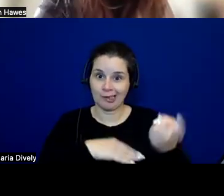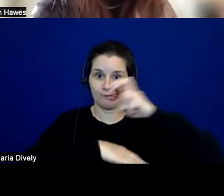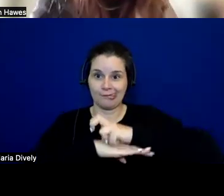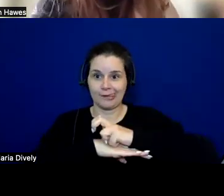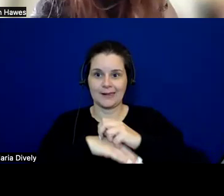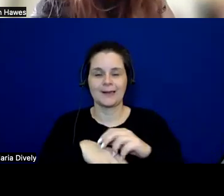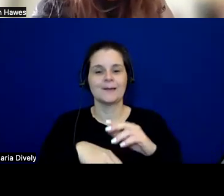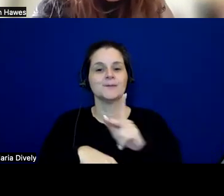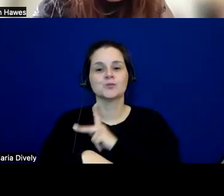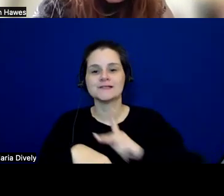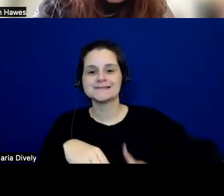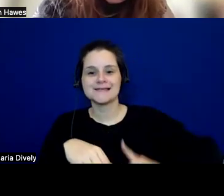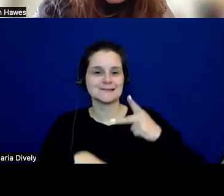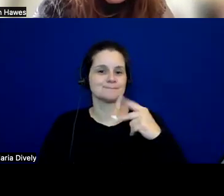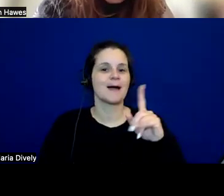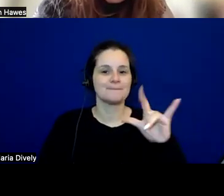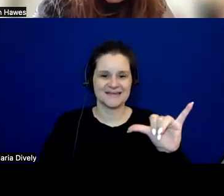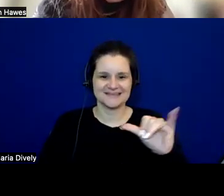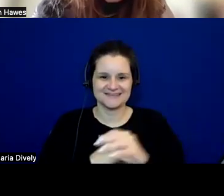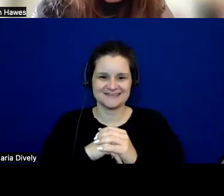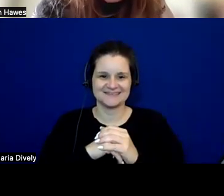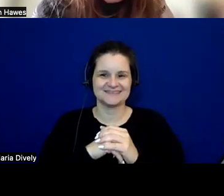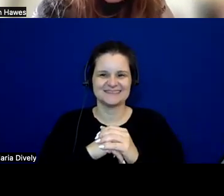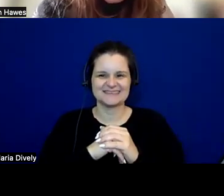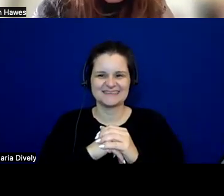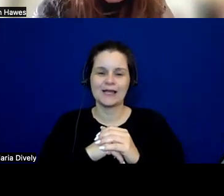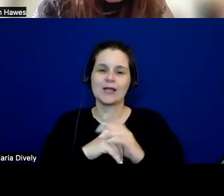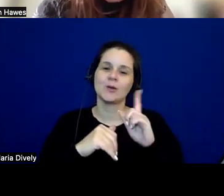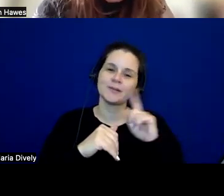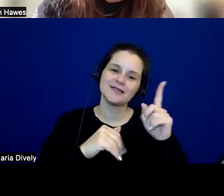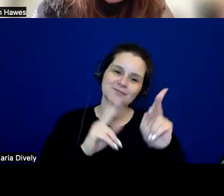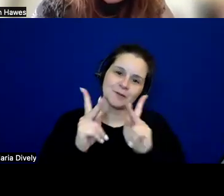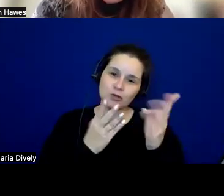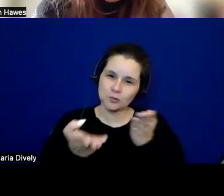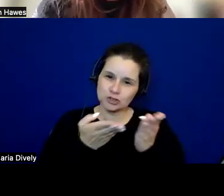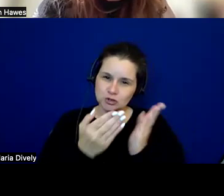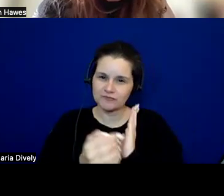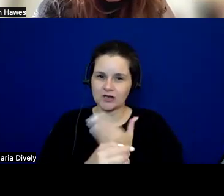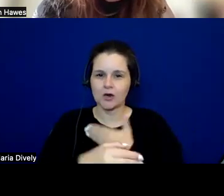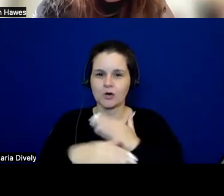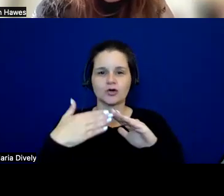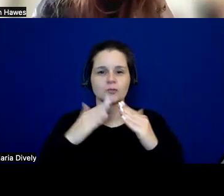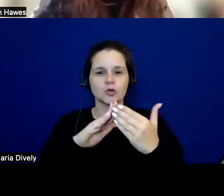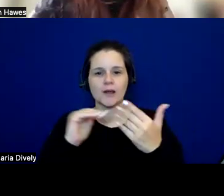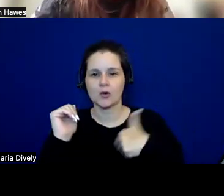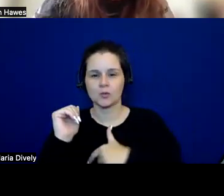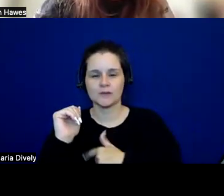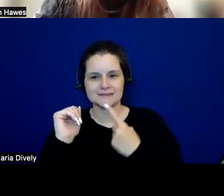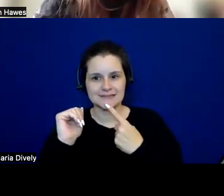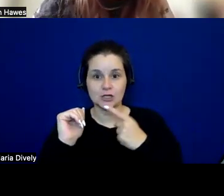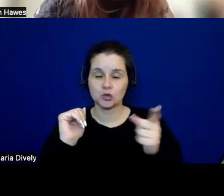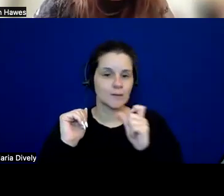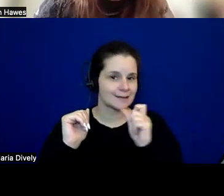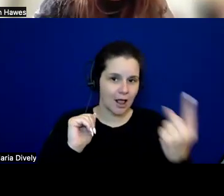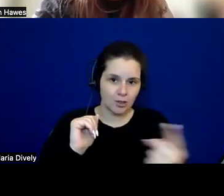Princess Poppy, that just like those that we serve, like in our communities, how we say, you're not alone,